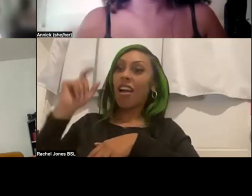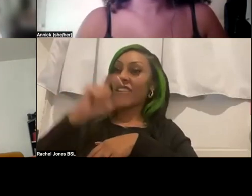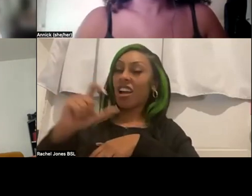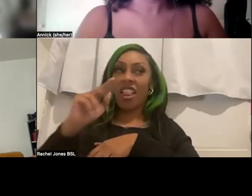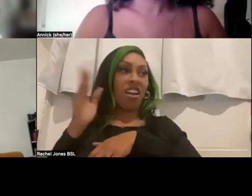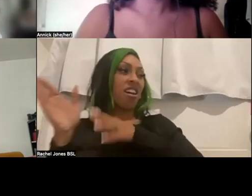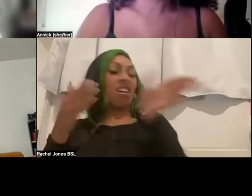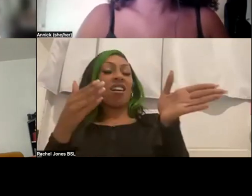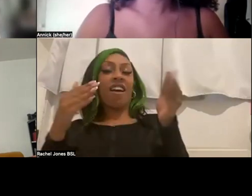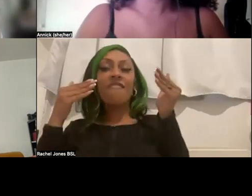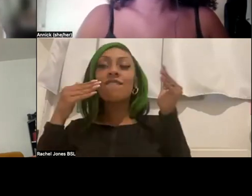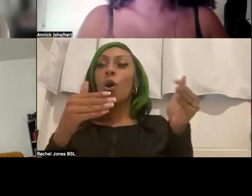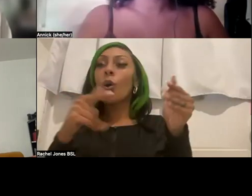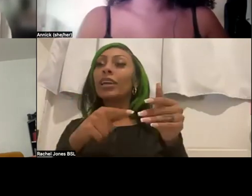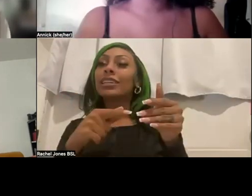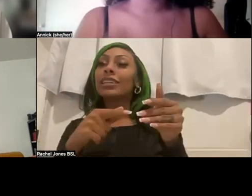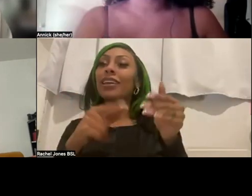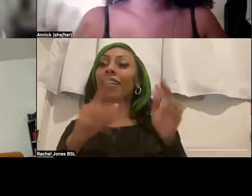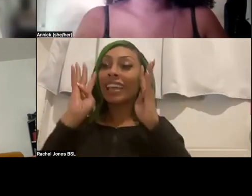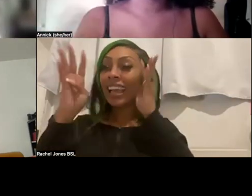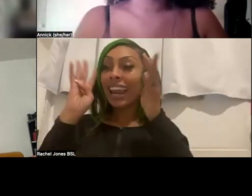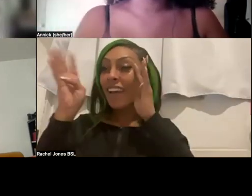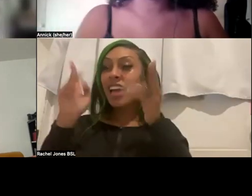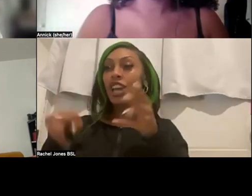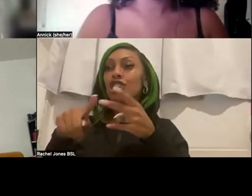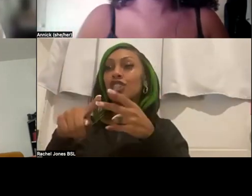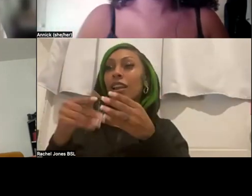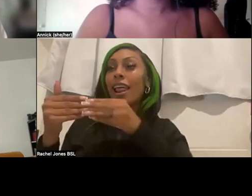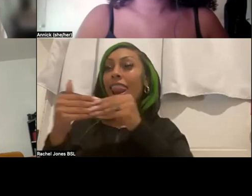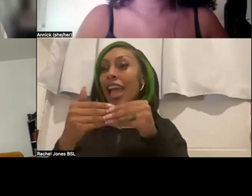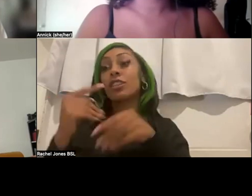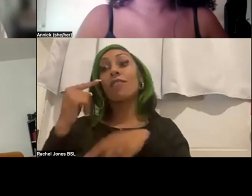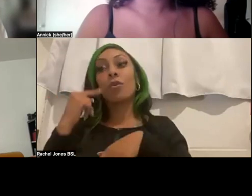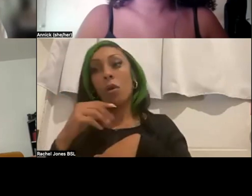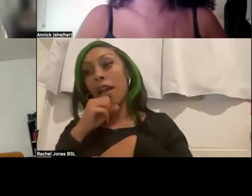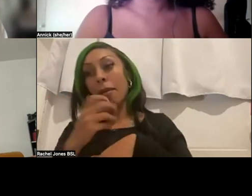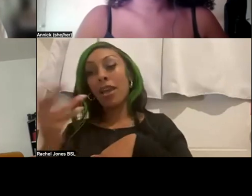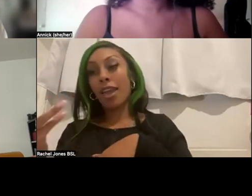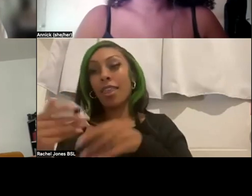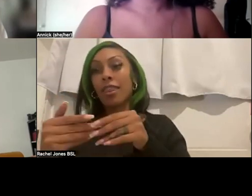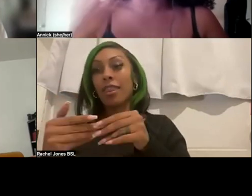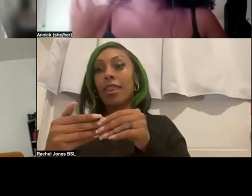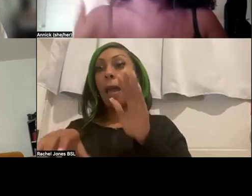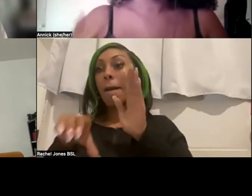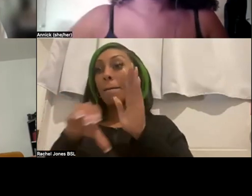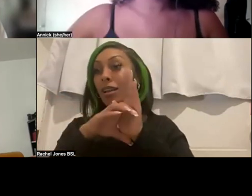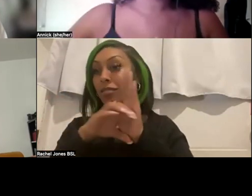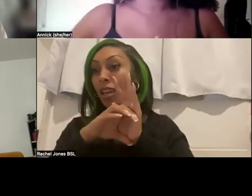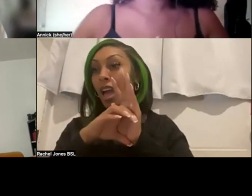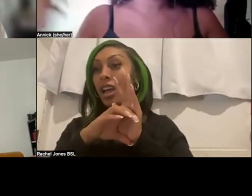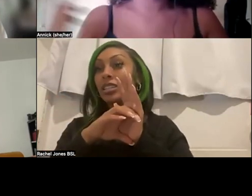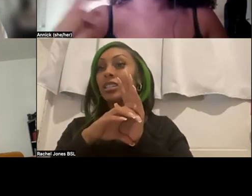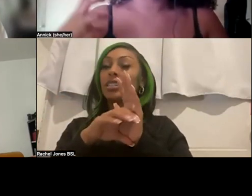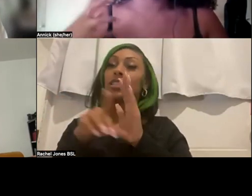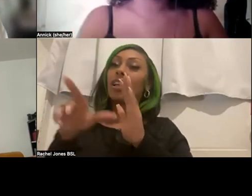innovation, led once again by white men, usually middle class white men, with the whole